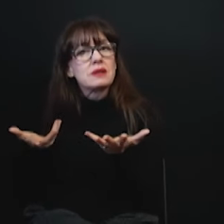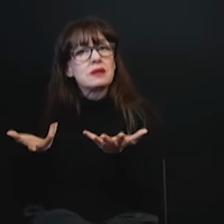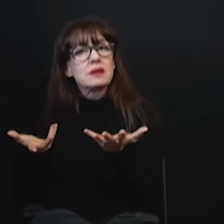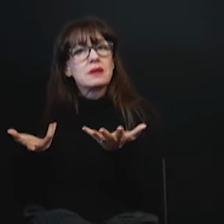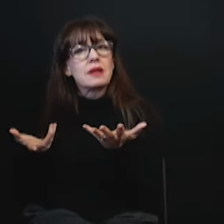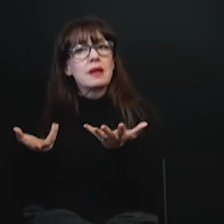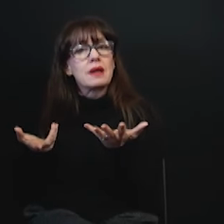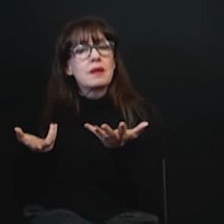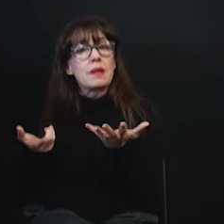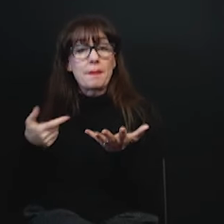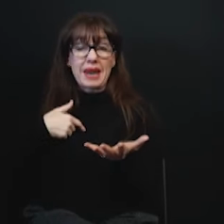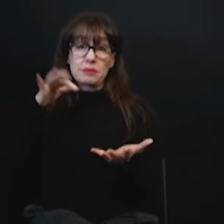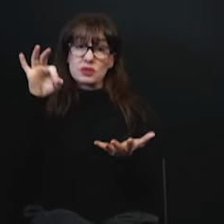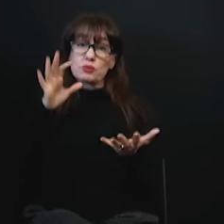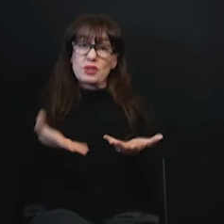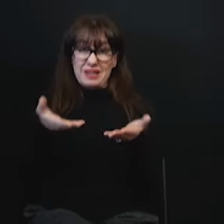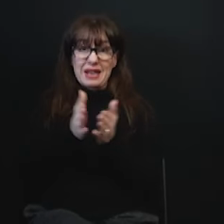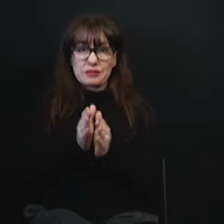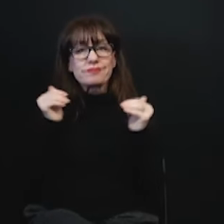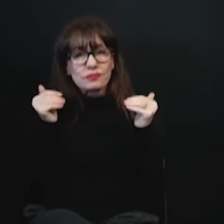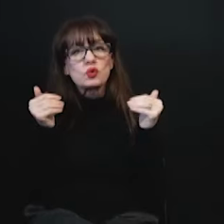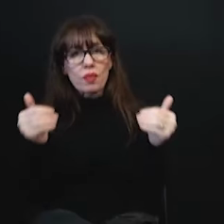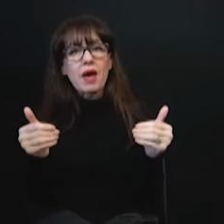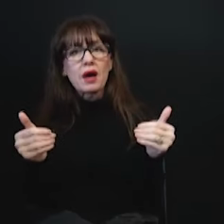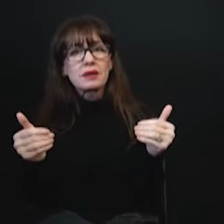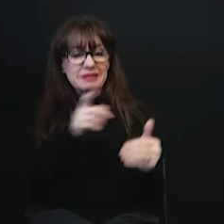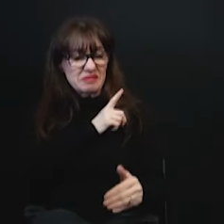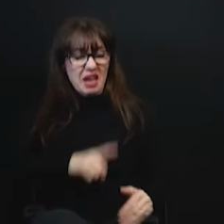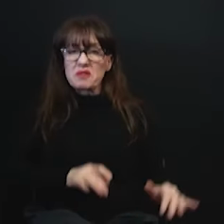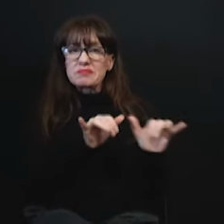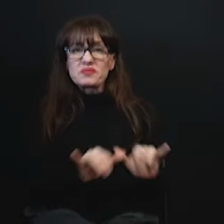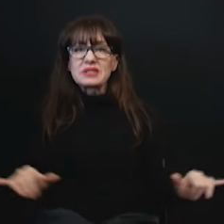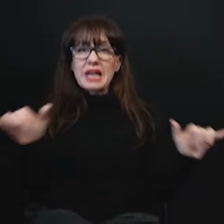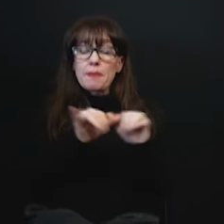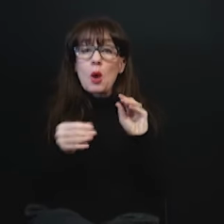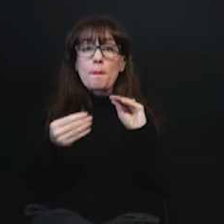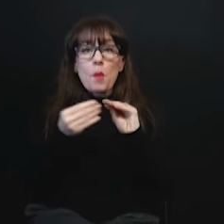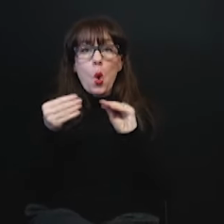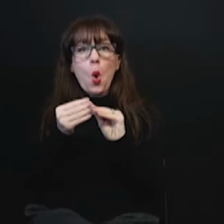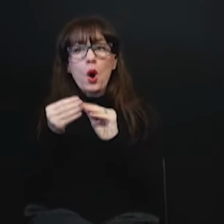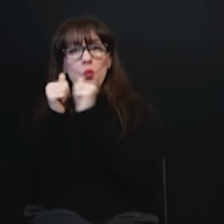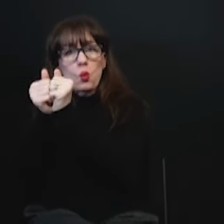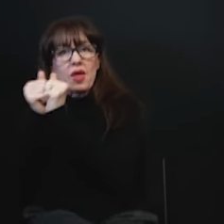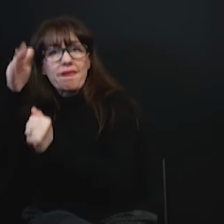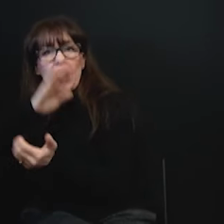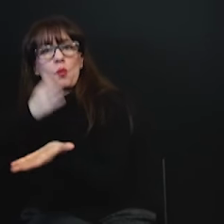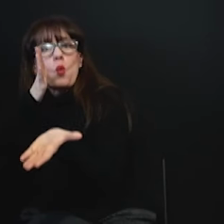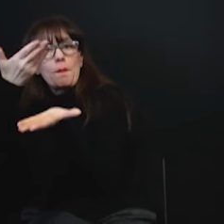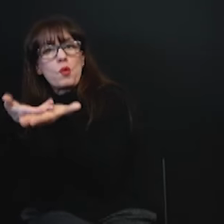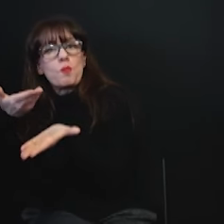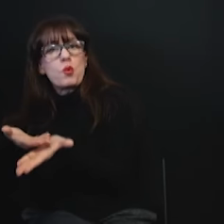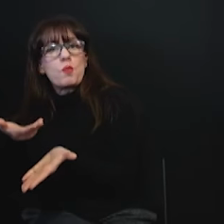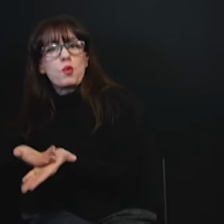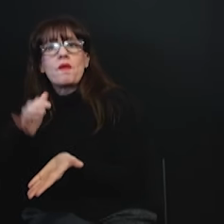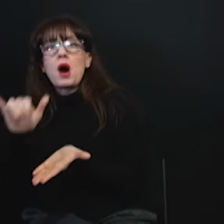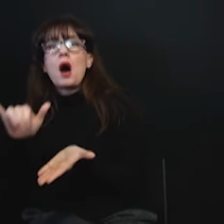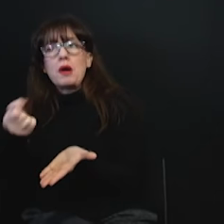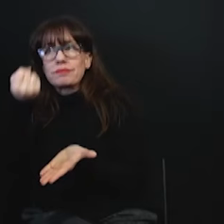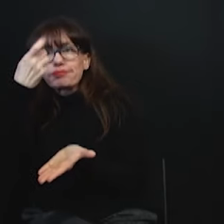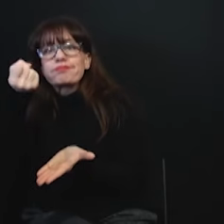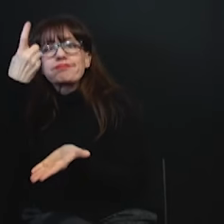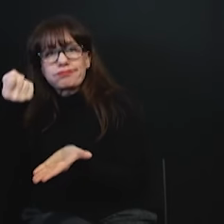But I'm just a preacher that's asking you to do that. This is what David did. And the more you walk with God, the more he will prove himself to you in that way. The more